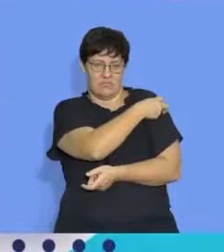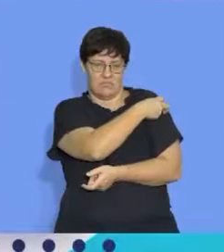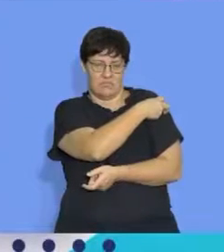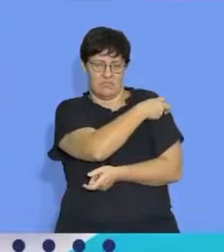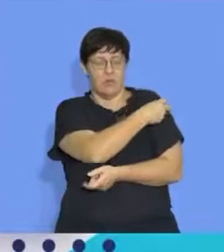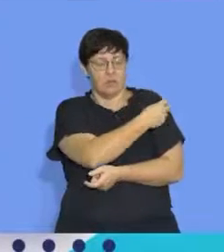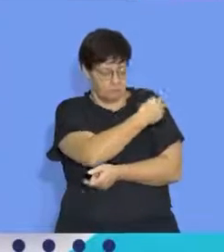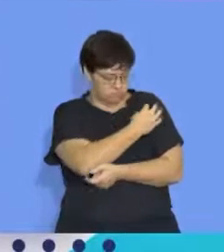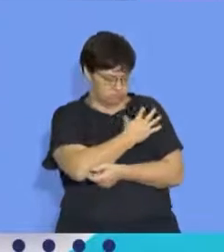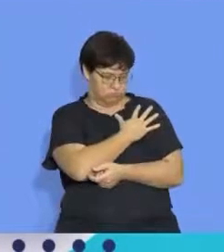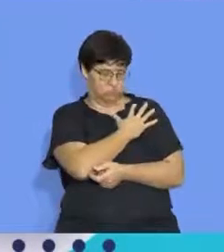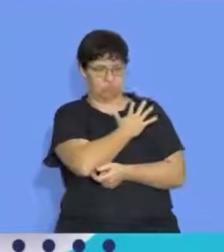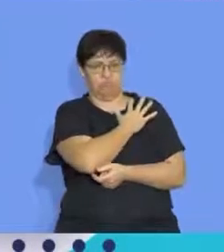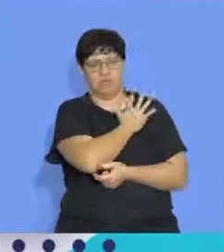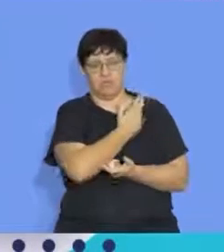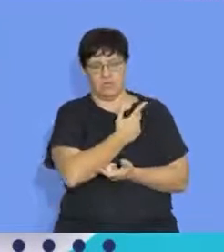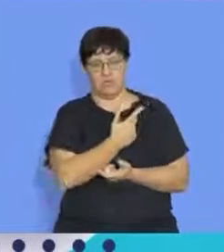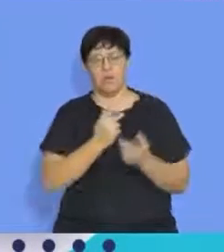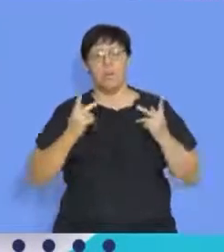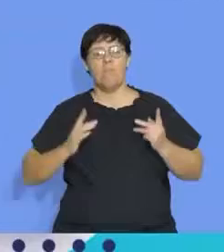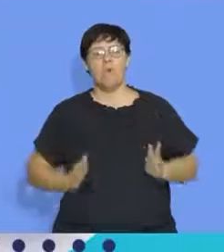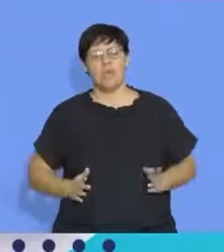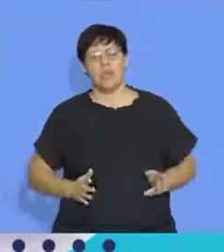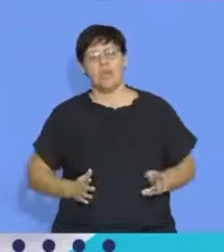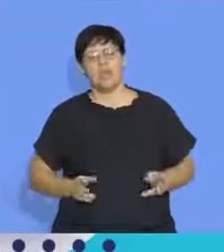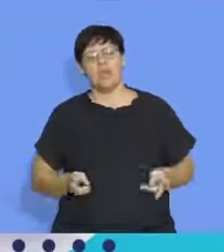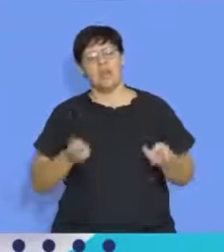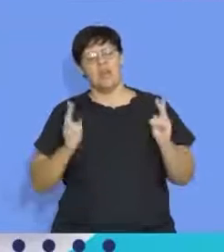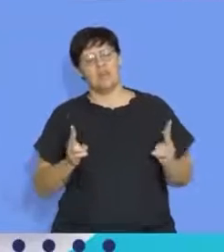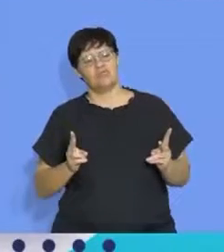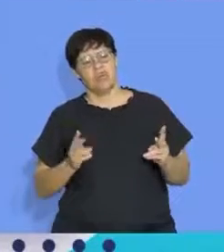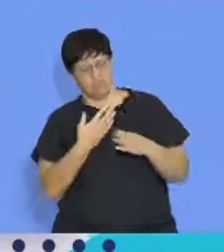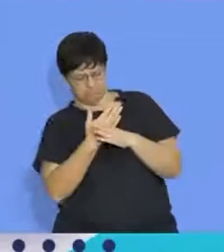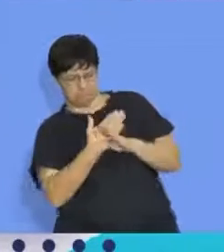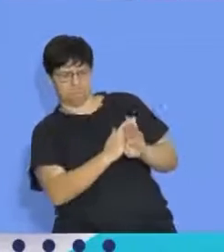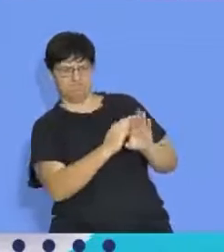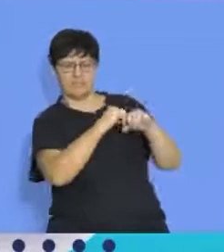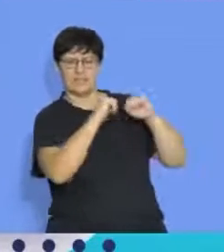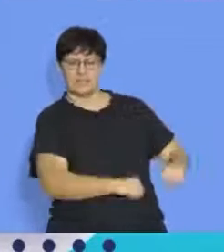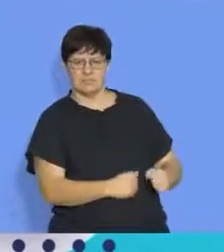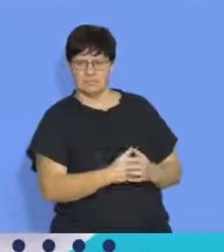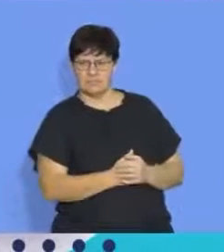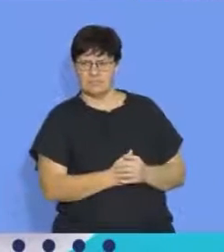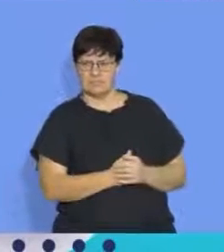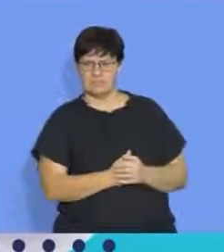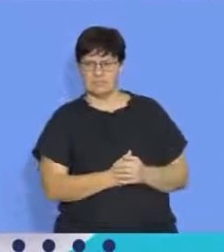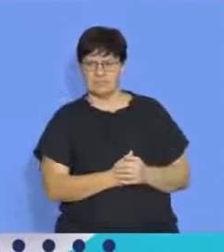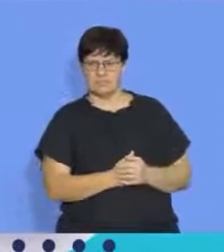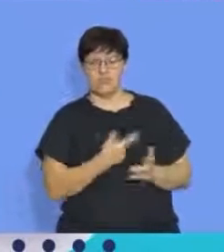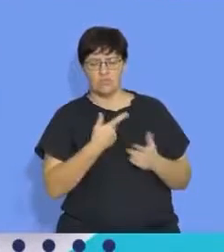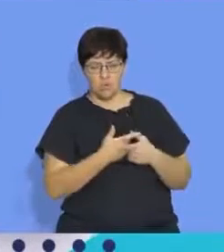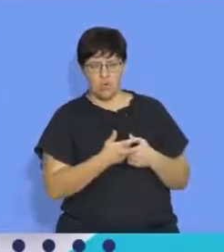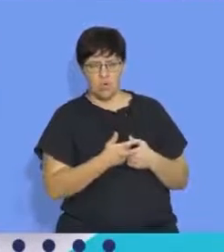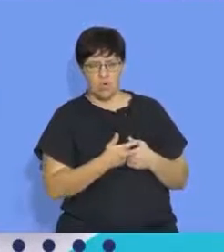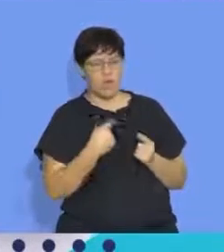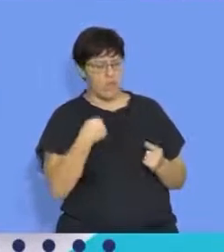body. Now, your body has a natural immunity system, and what does that do is a whole reaction